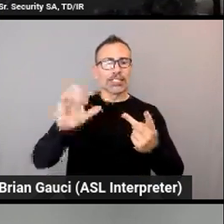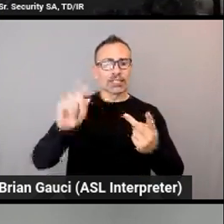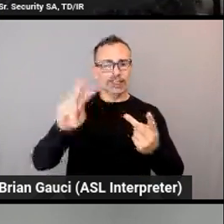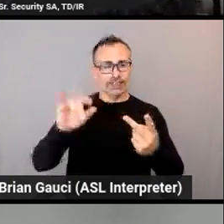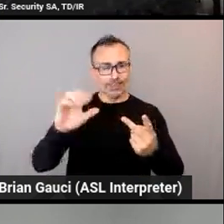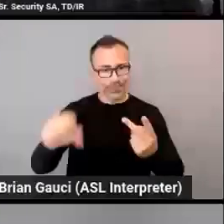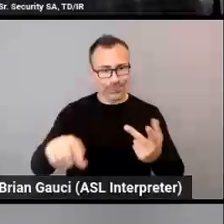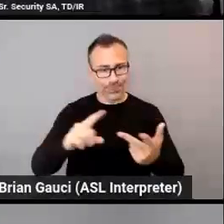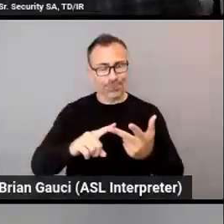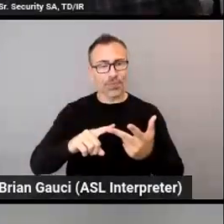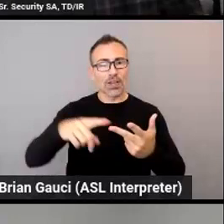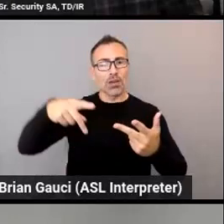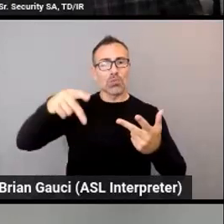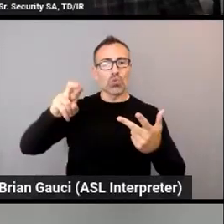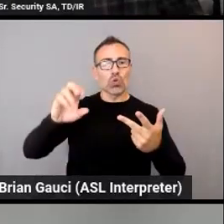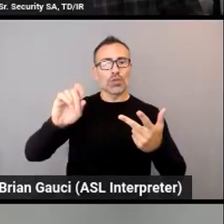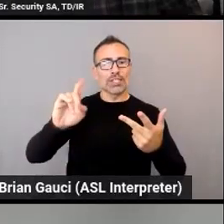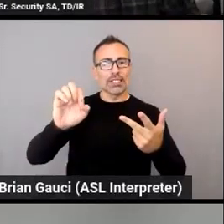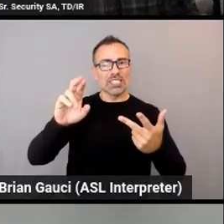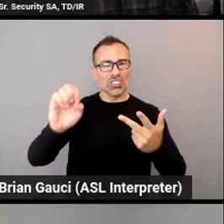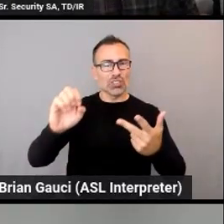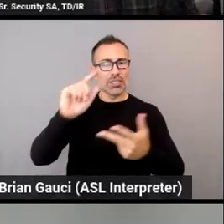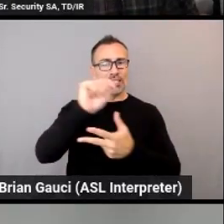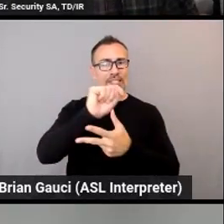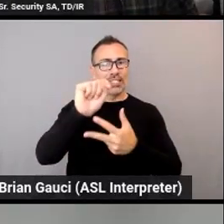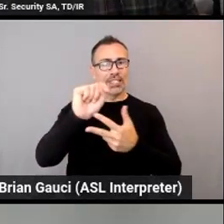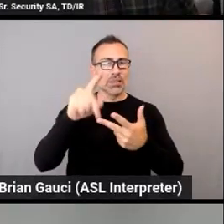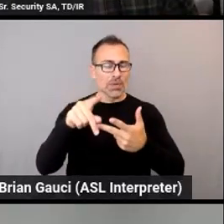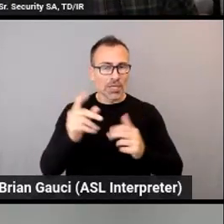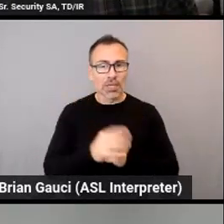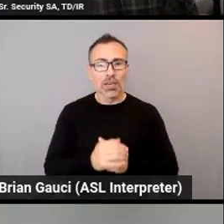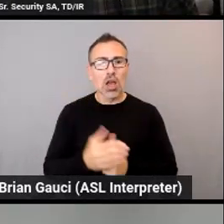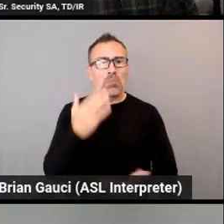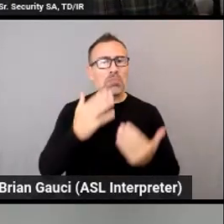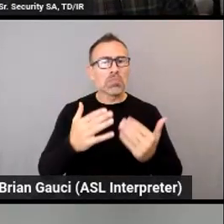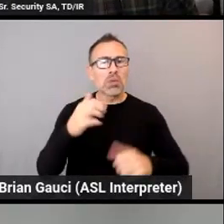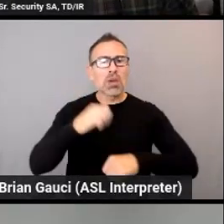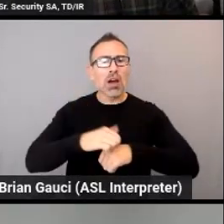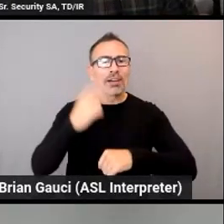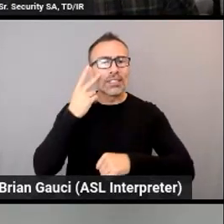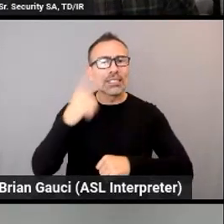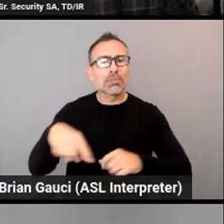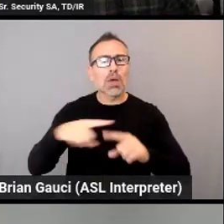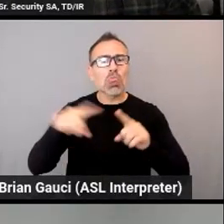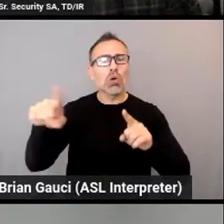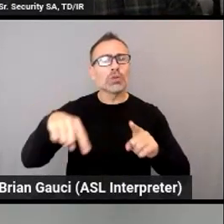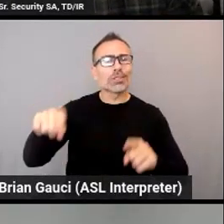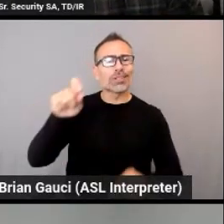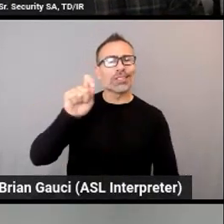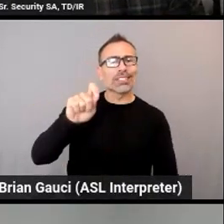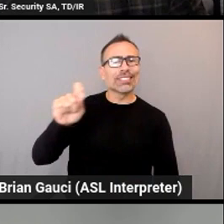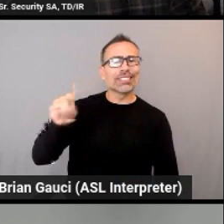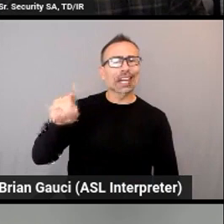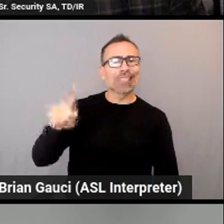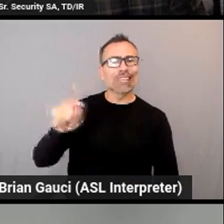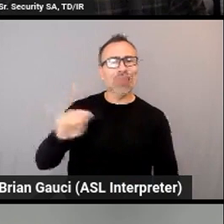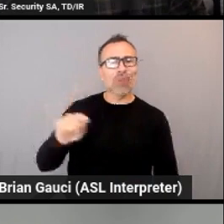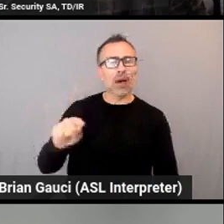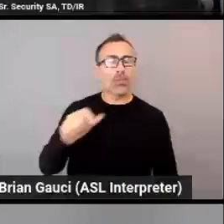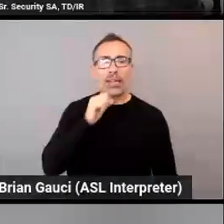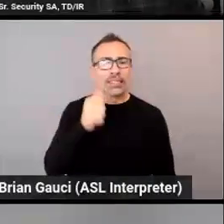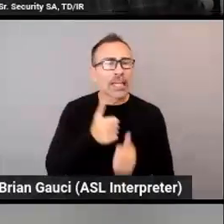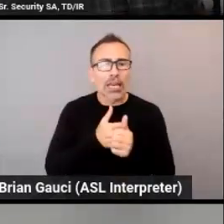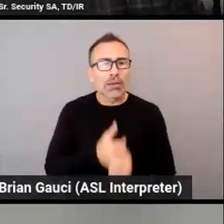see in my screen there, but those are those little dots towards the bottom. It's not really a compliance standard or any kind of